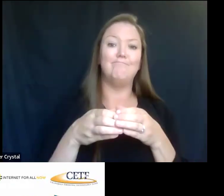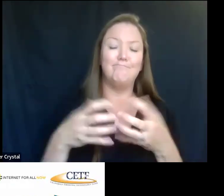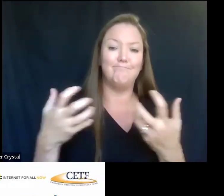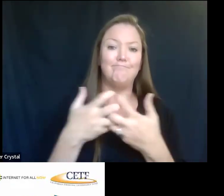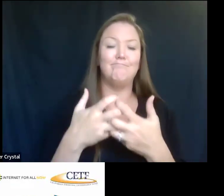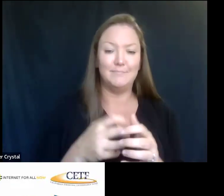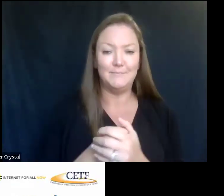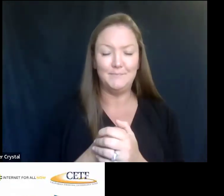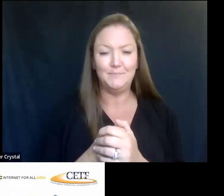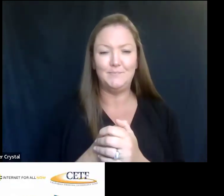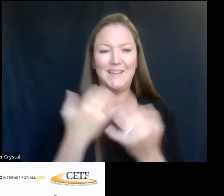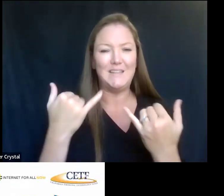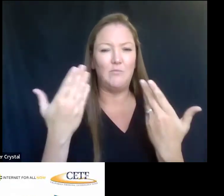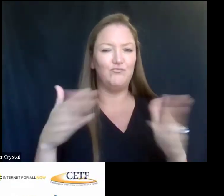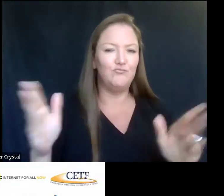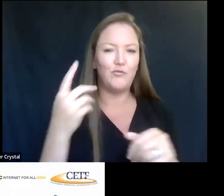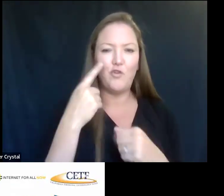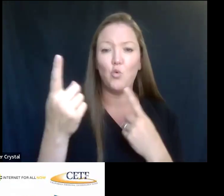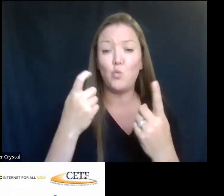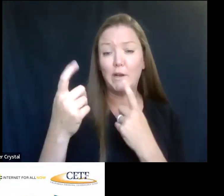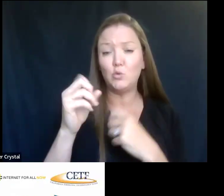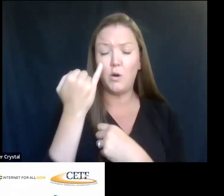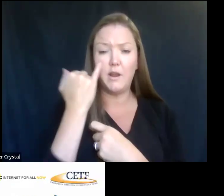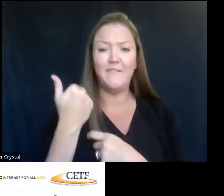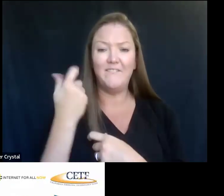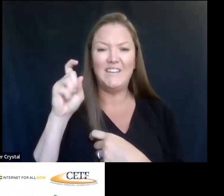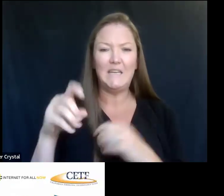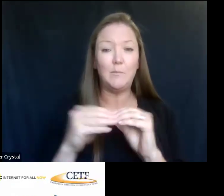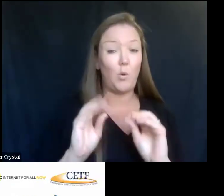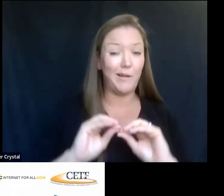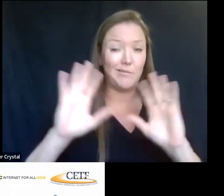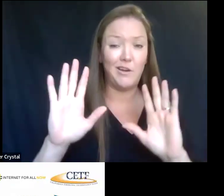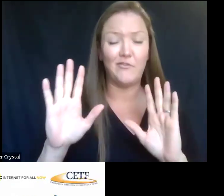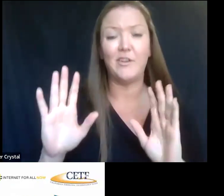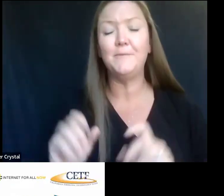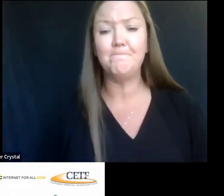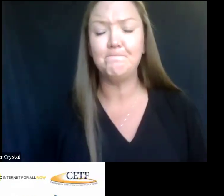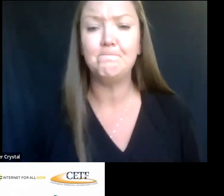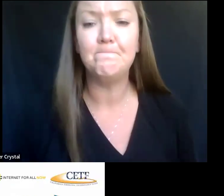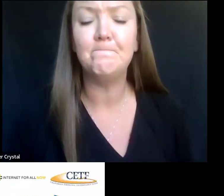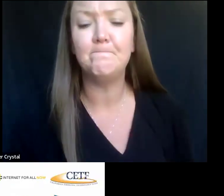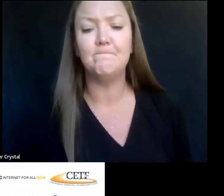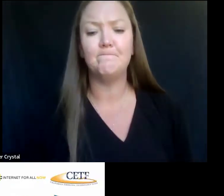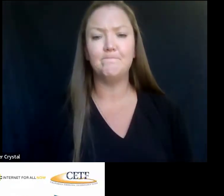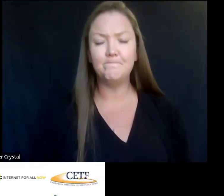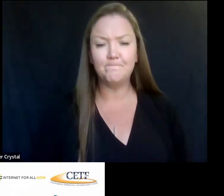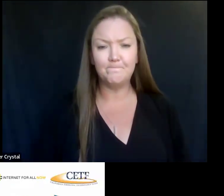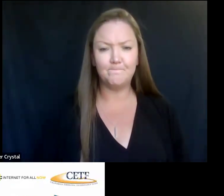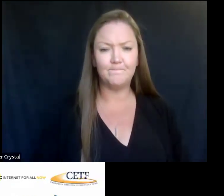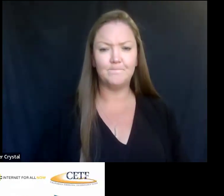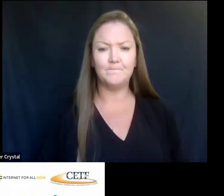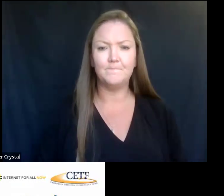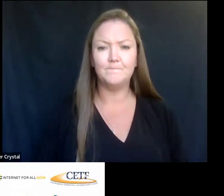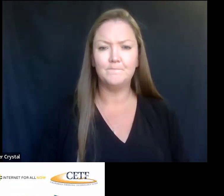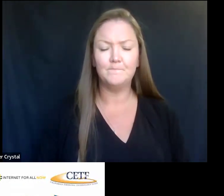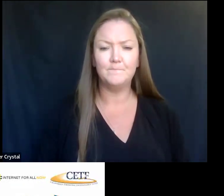up the floor to see if folks have any questions or need any further clarification from your presentation, Kat. Please